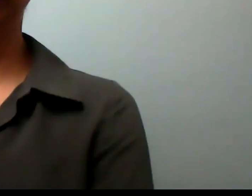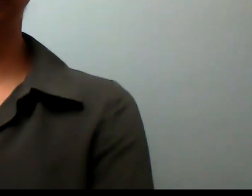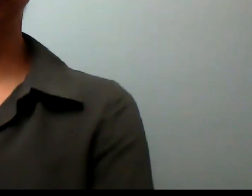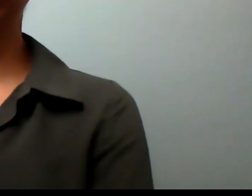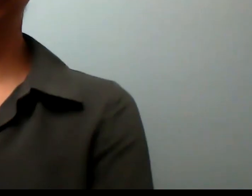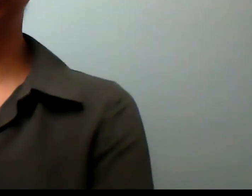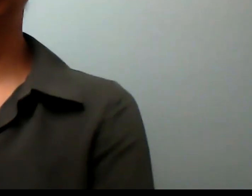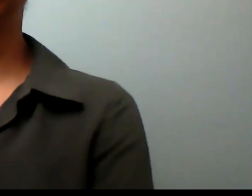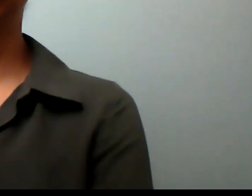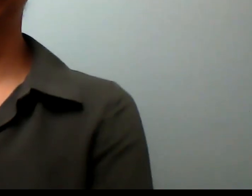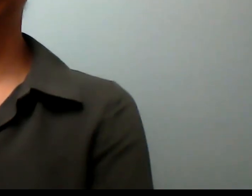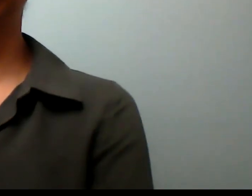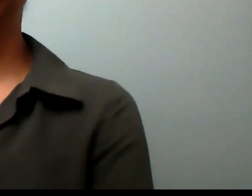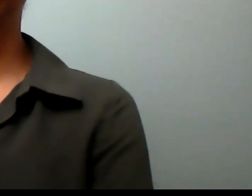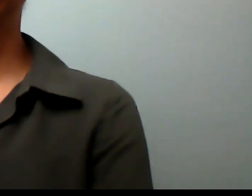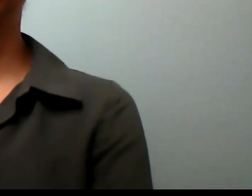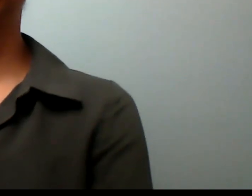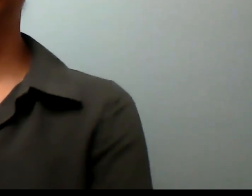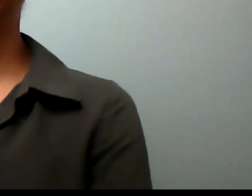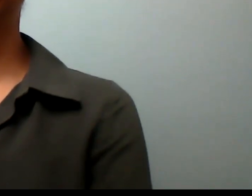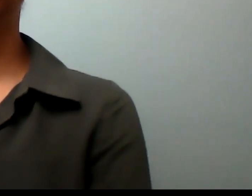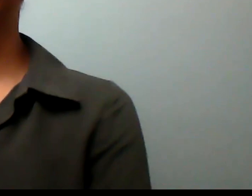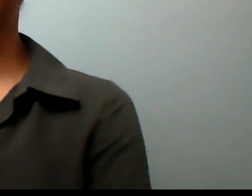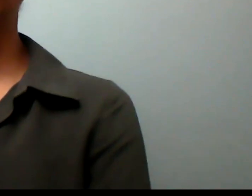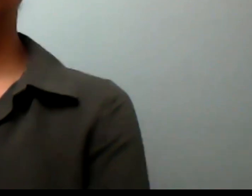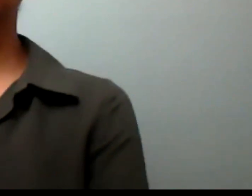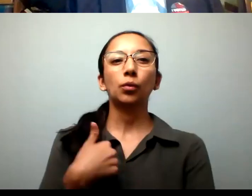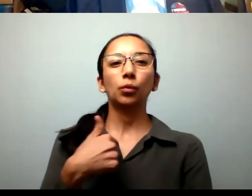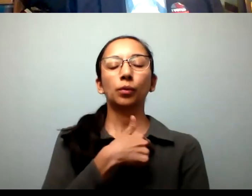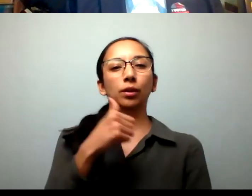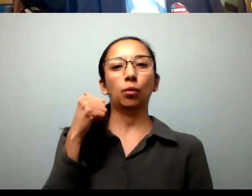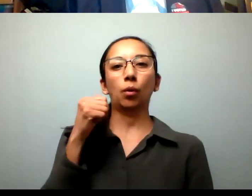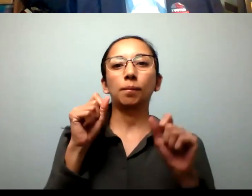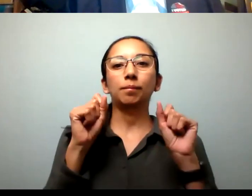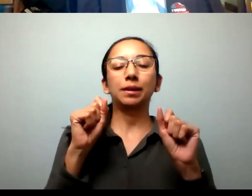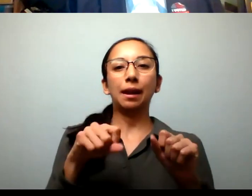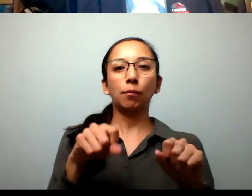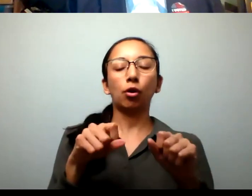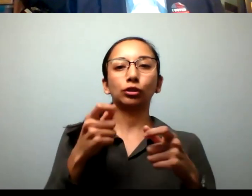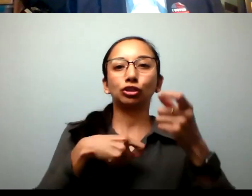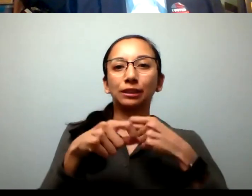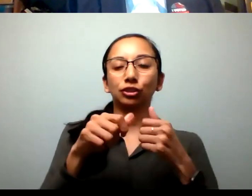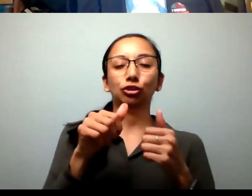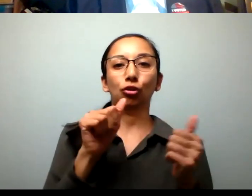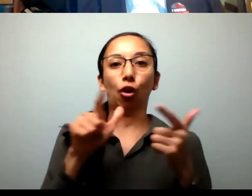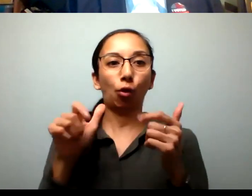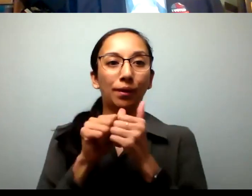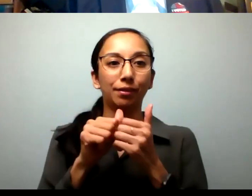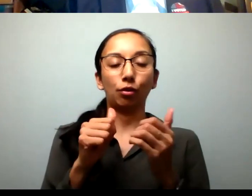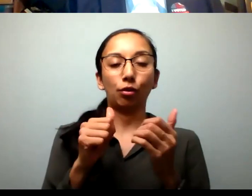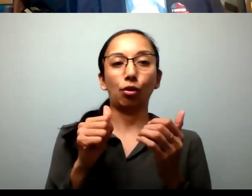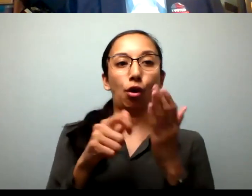can. We're not going to be able to go in and change out every single faucet with automatic dispensers. We are getting